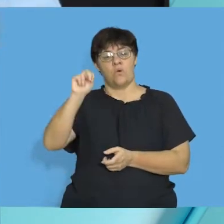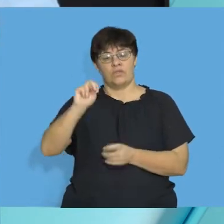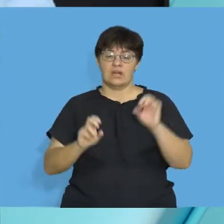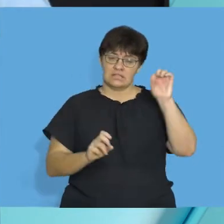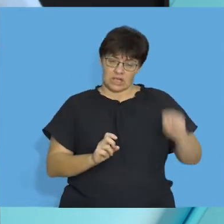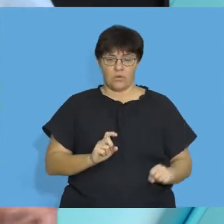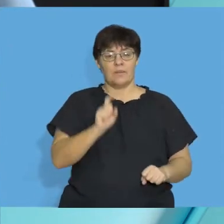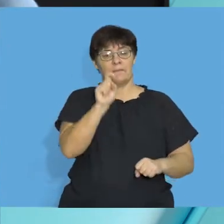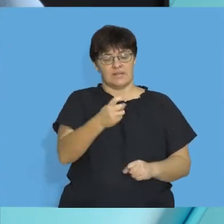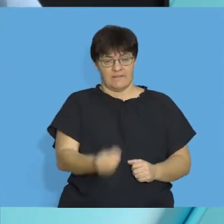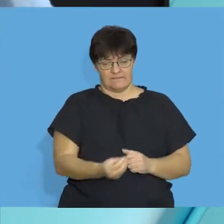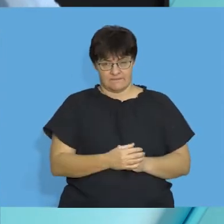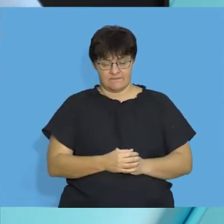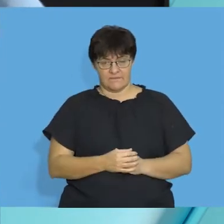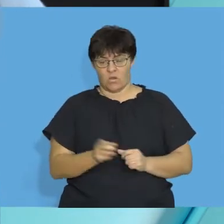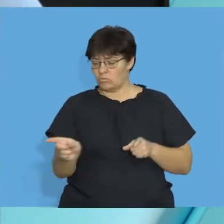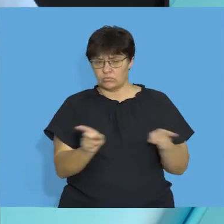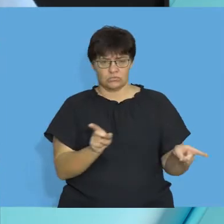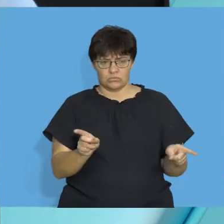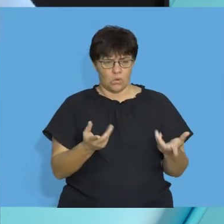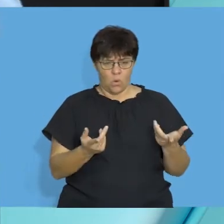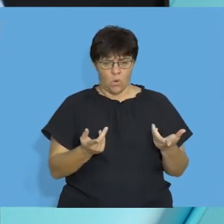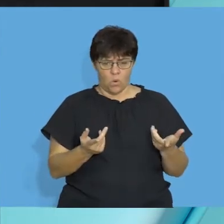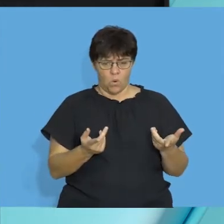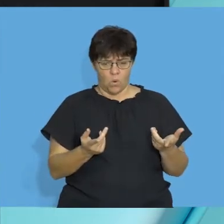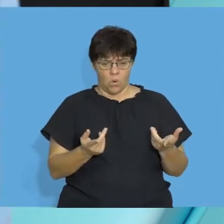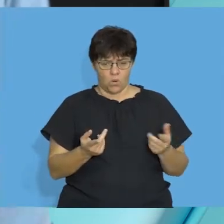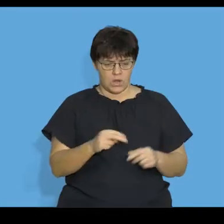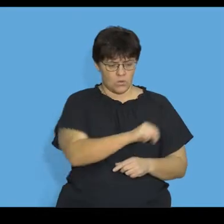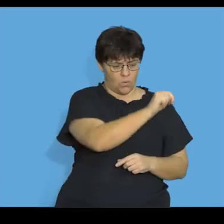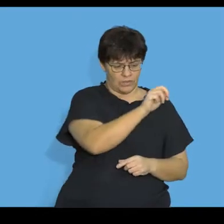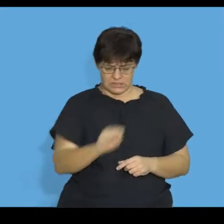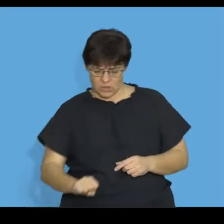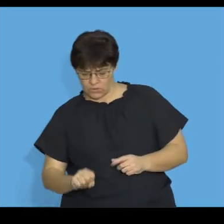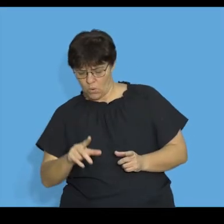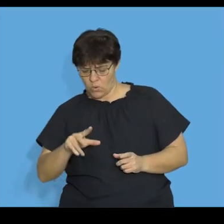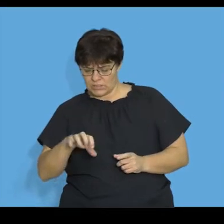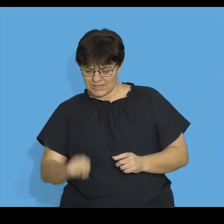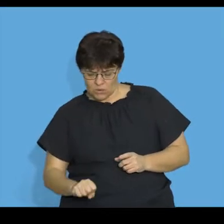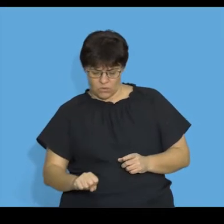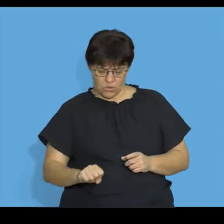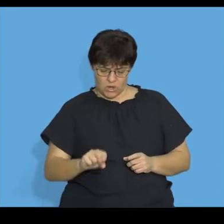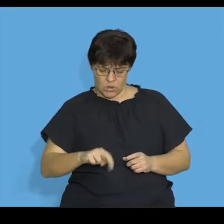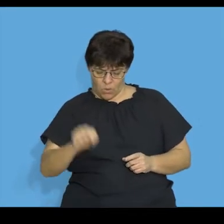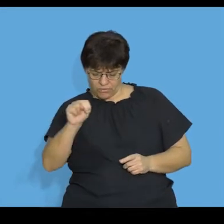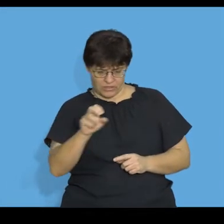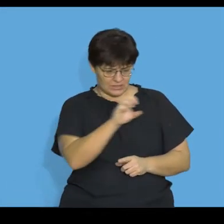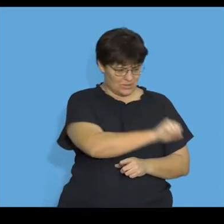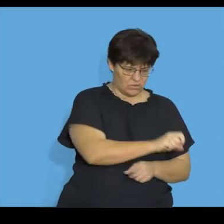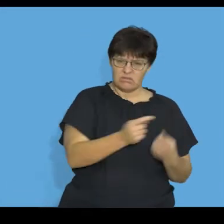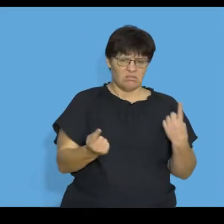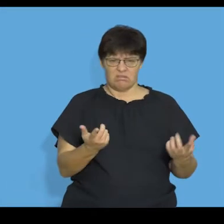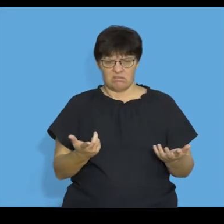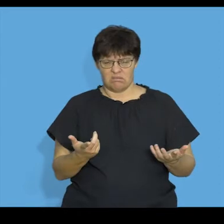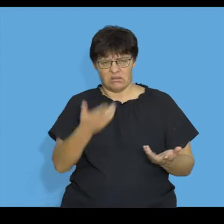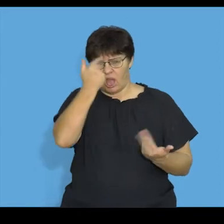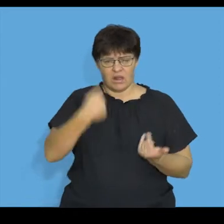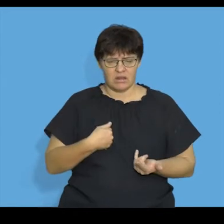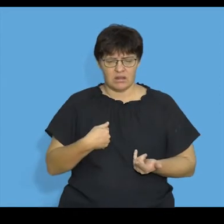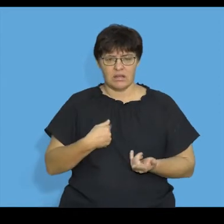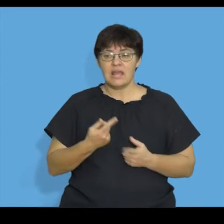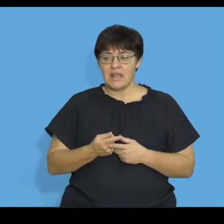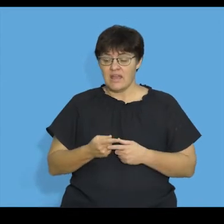pole. Which direction? How are we going to know? Well, according to Lenz's law, if the approaching magnet is a